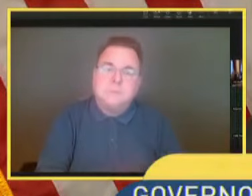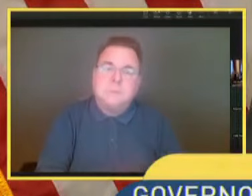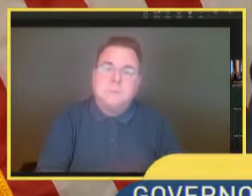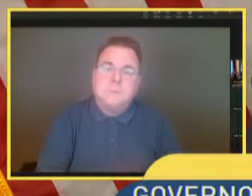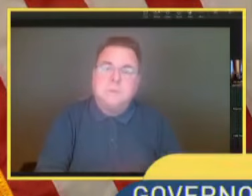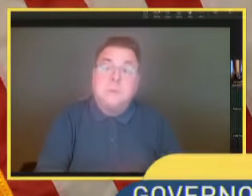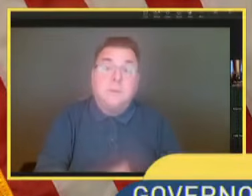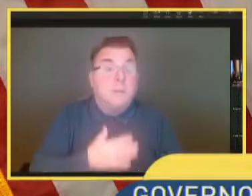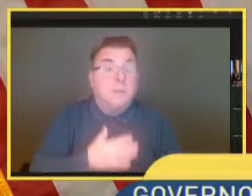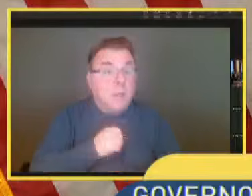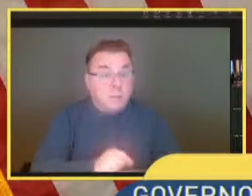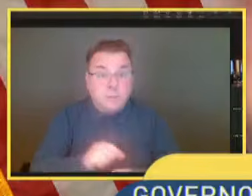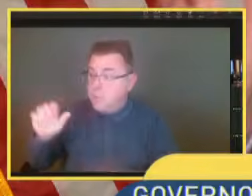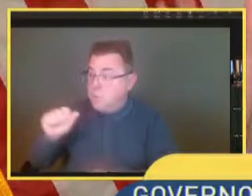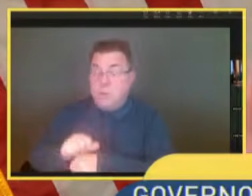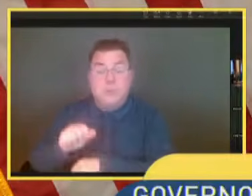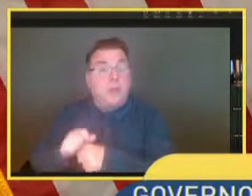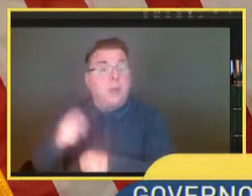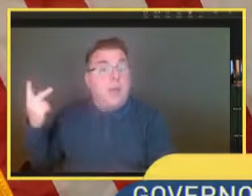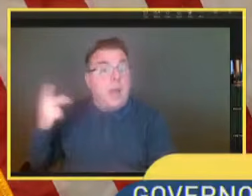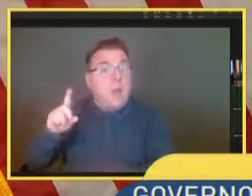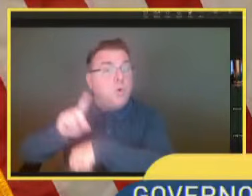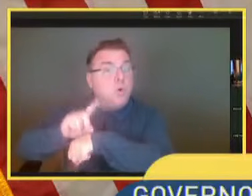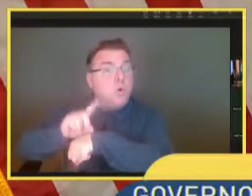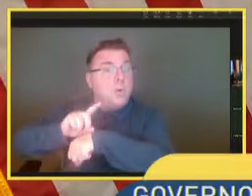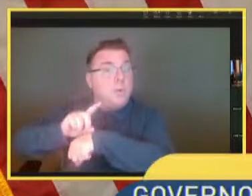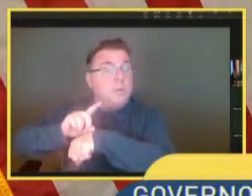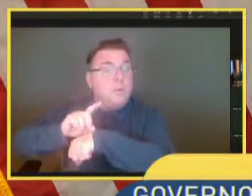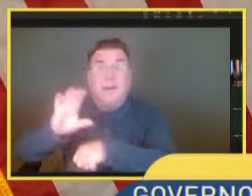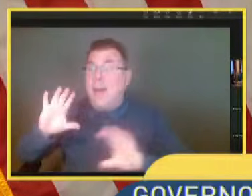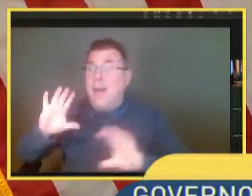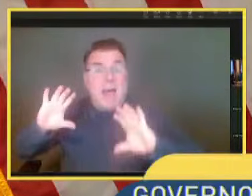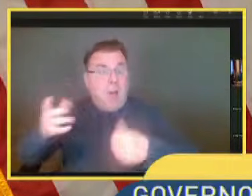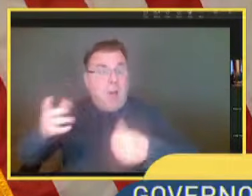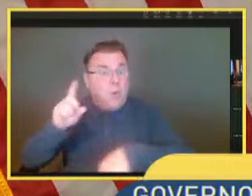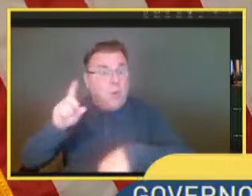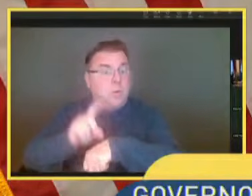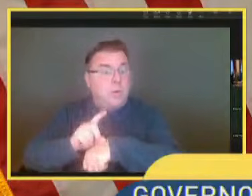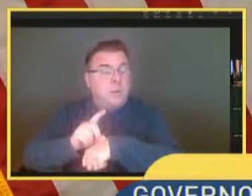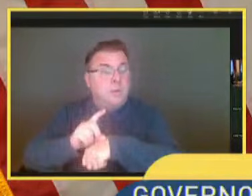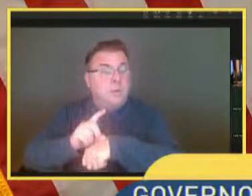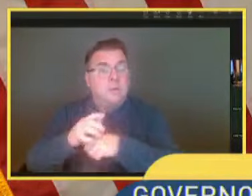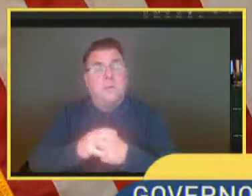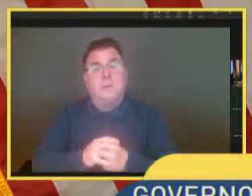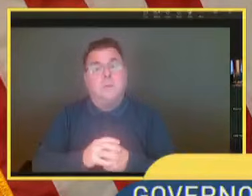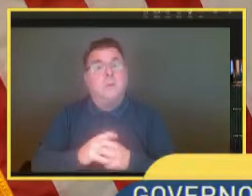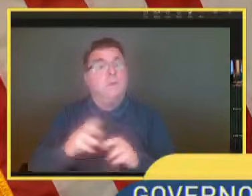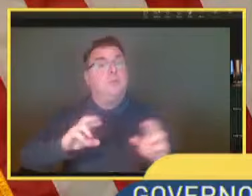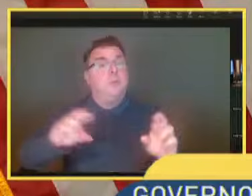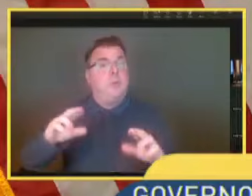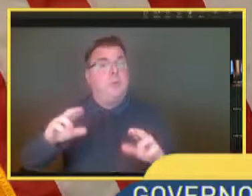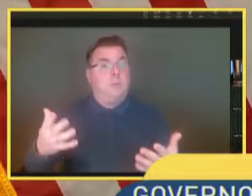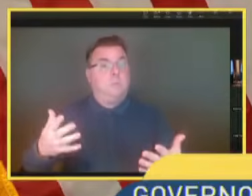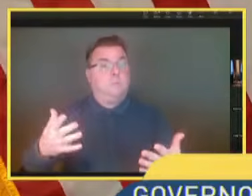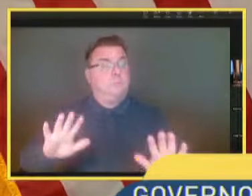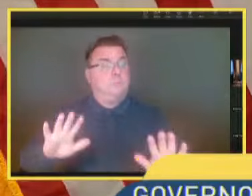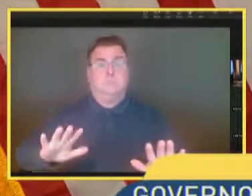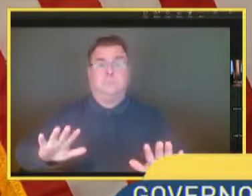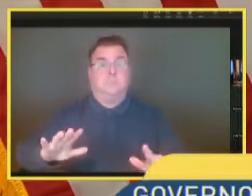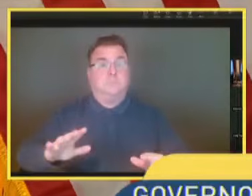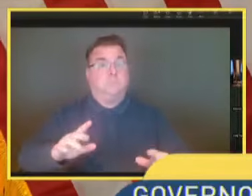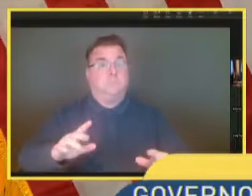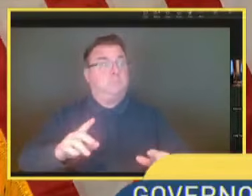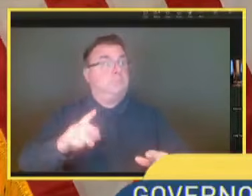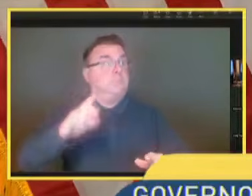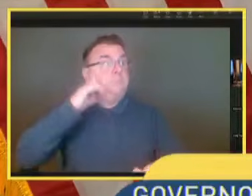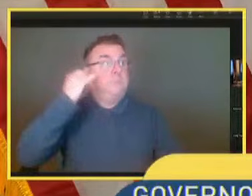job, the Attorney General's job, all of our jobs here is to make sure that we are doing everything we can to prepare for a worst-case scenario. I'm a